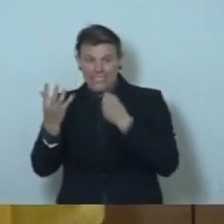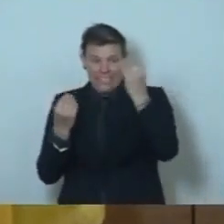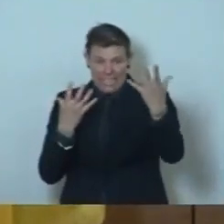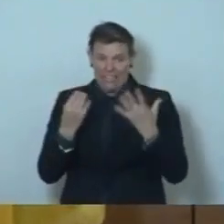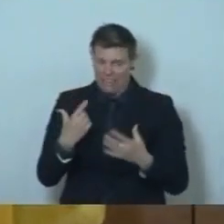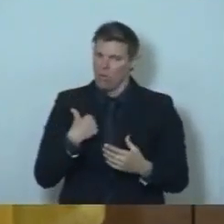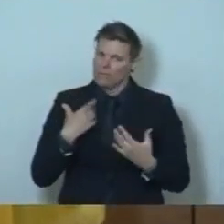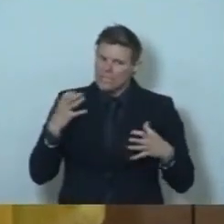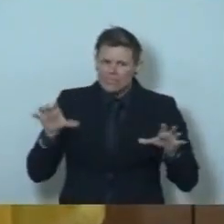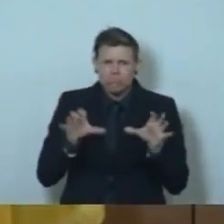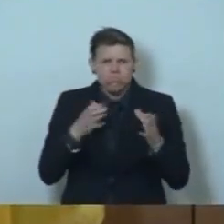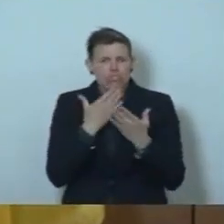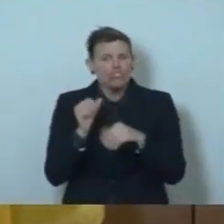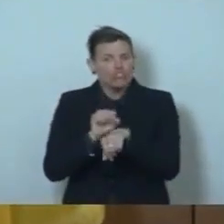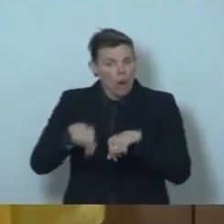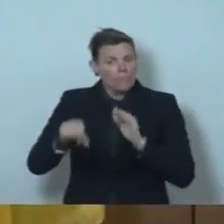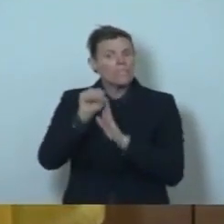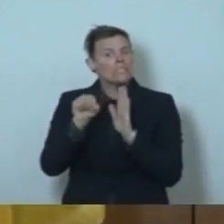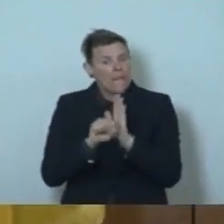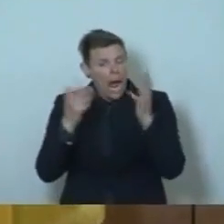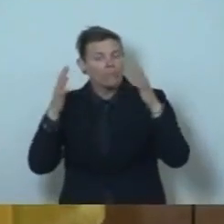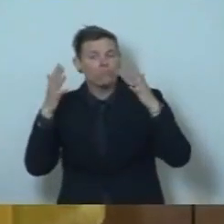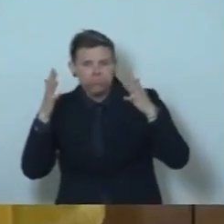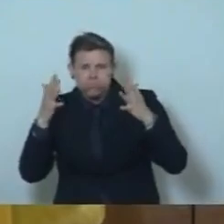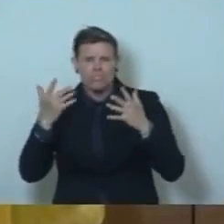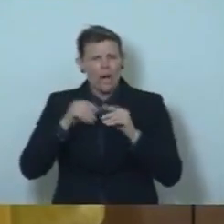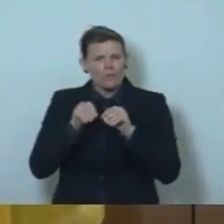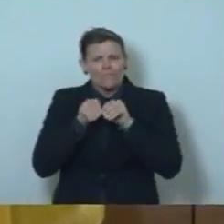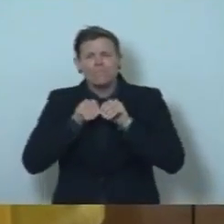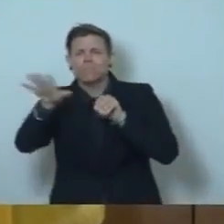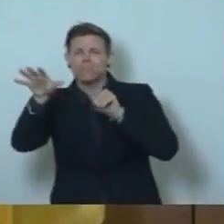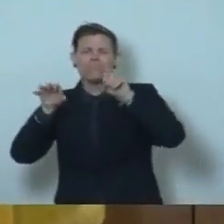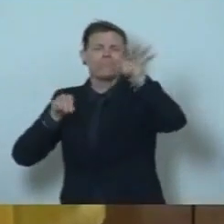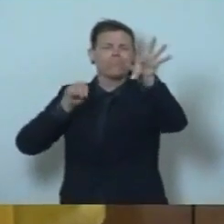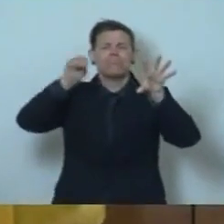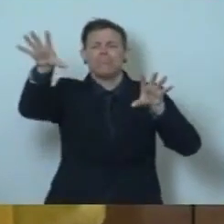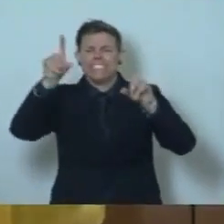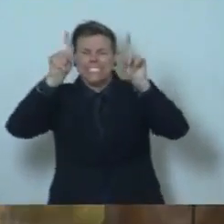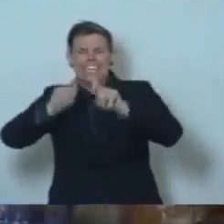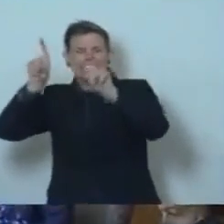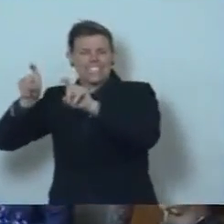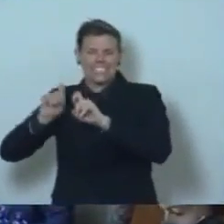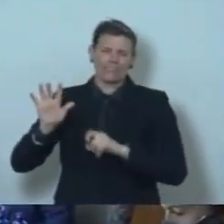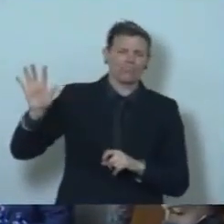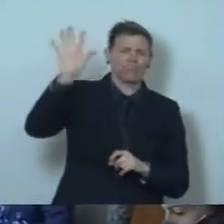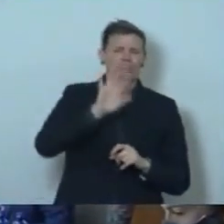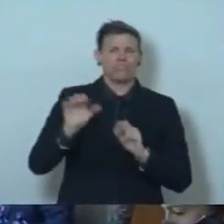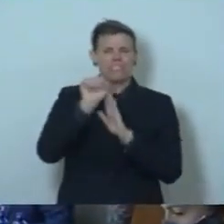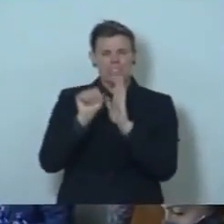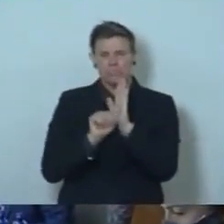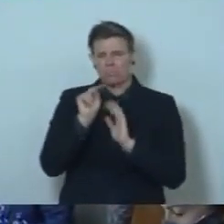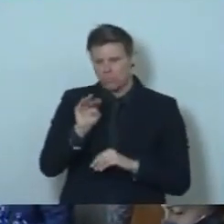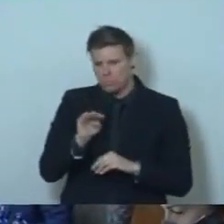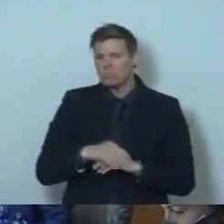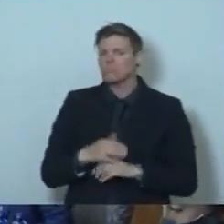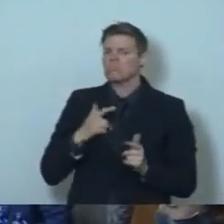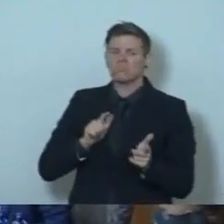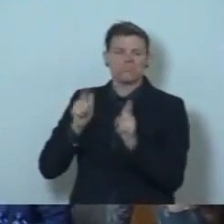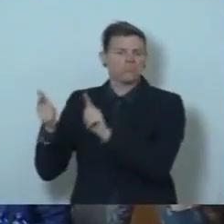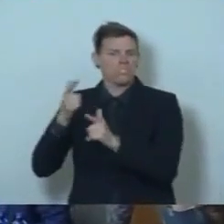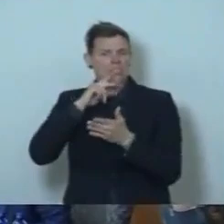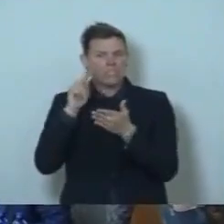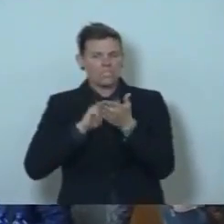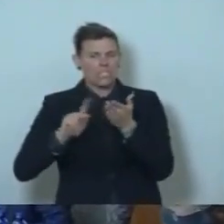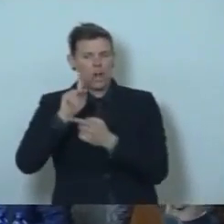sure that we're doing as much widespread testing as we can. And with that, I'm going to go to Secretary Kunkel for an update. Thank